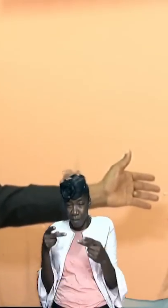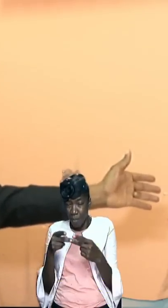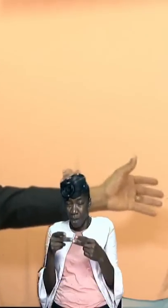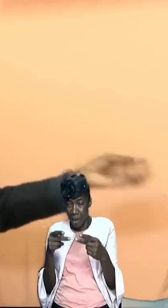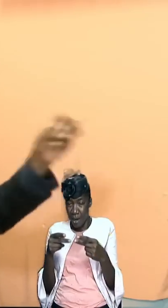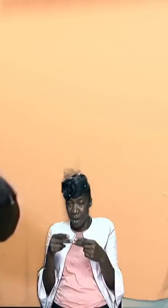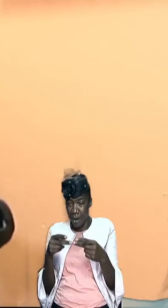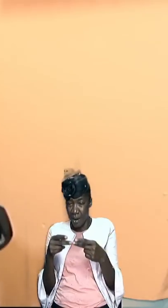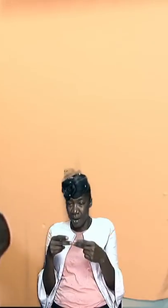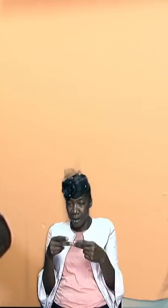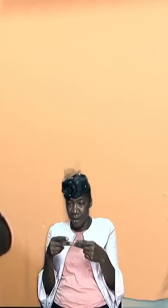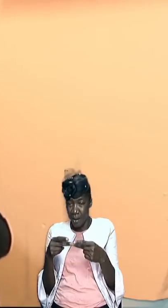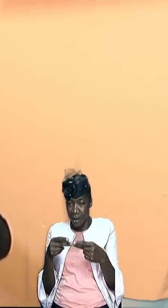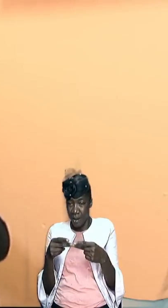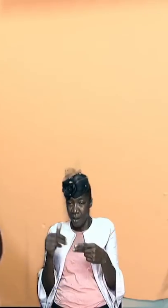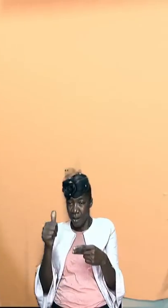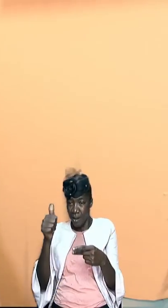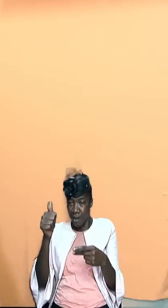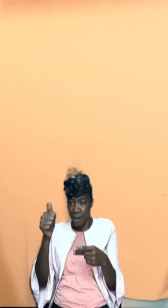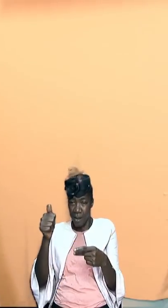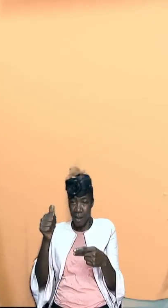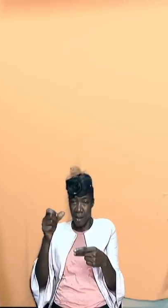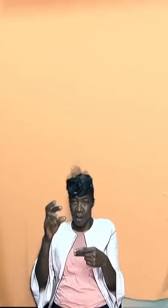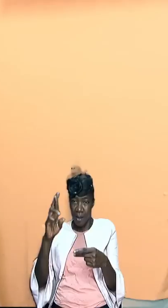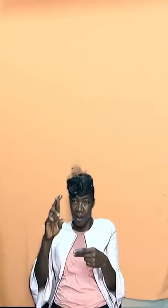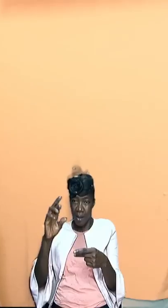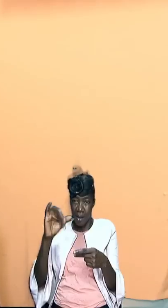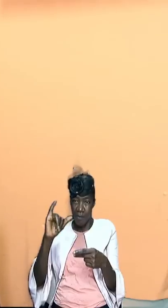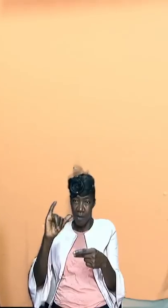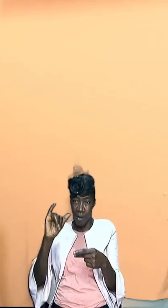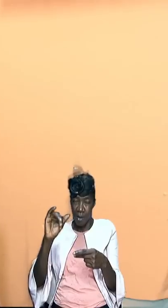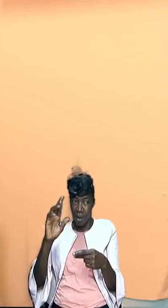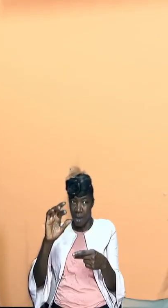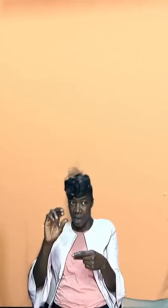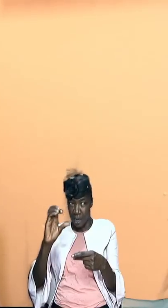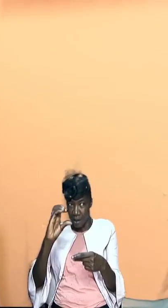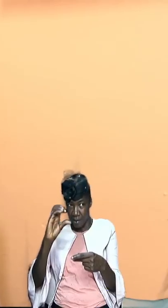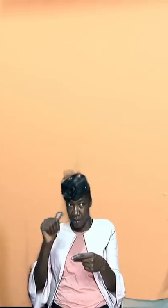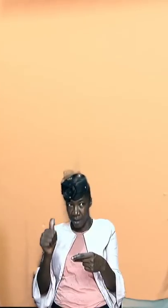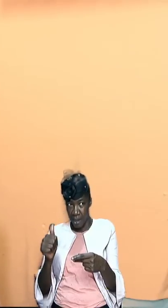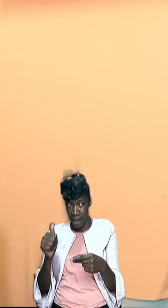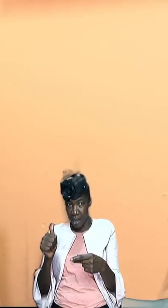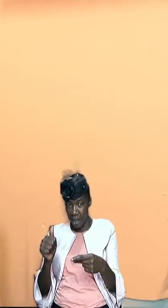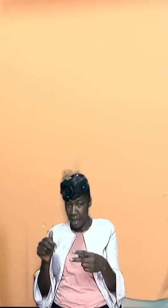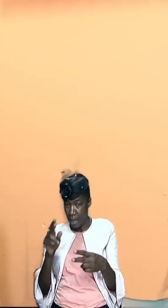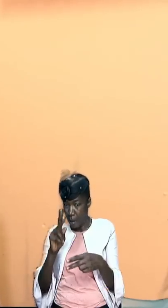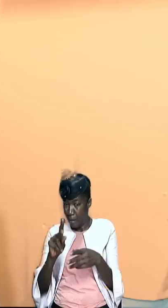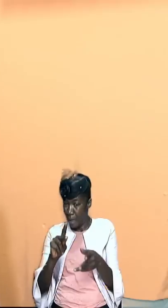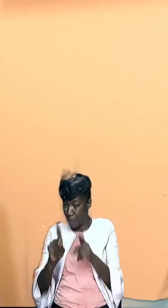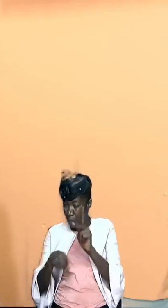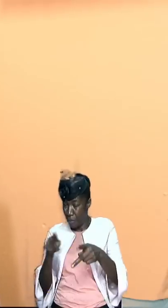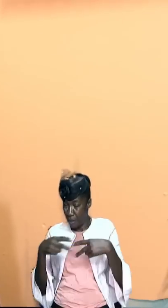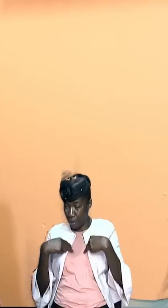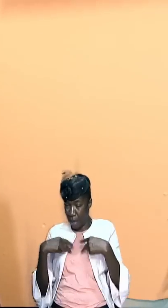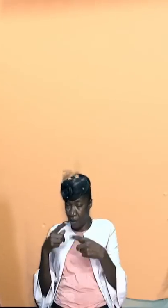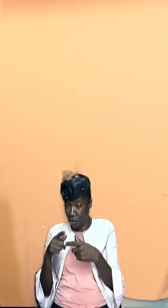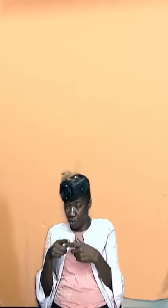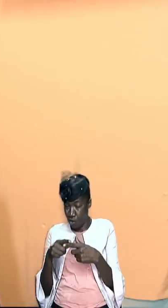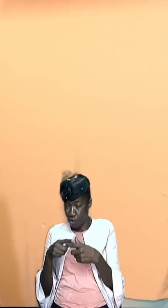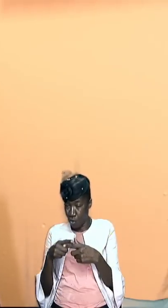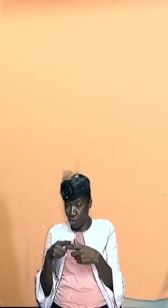Africa, and we find that those folks have short hair, and it is short so that they